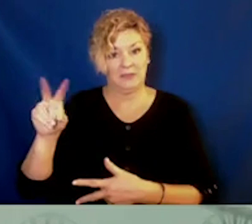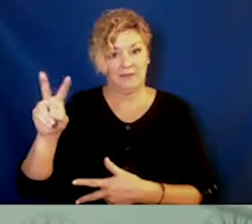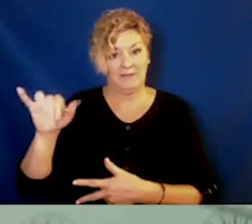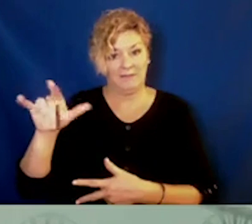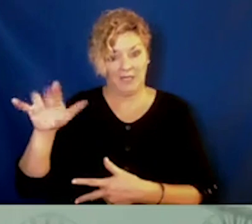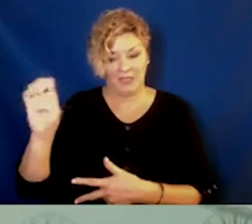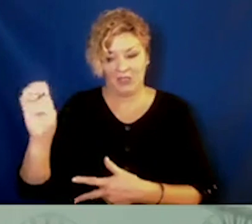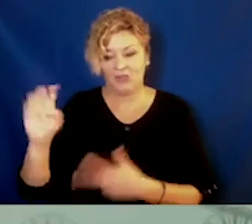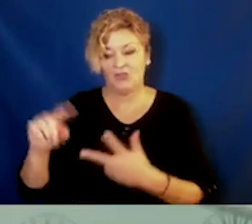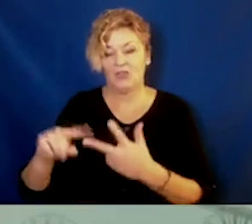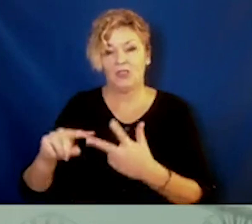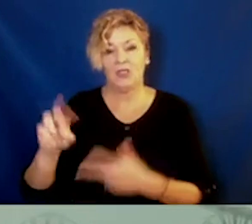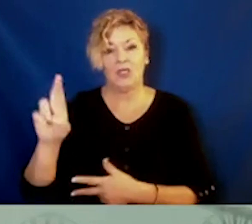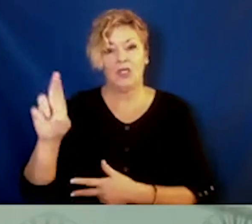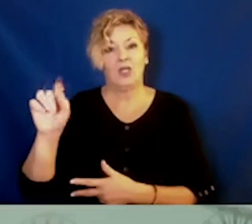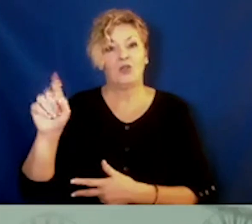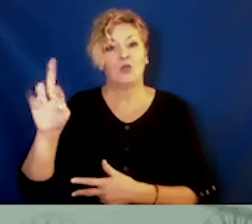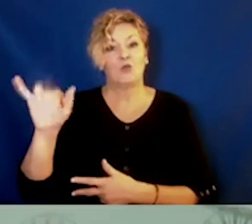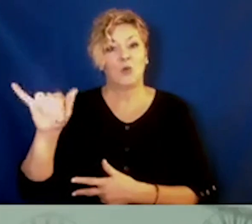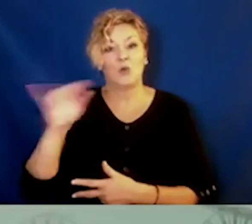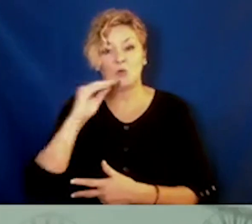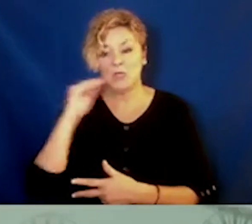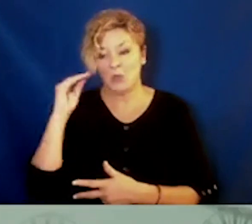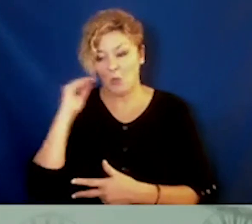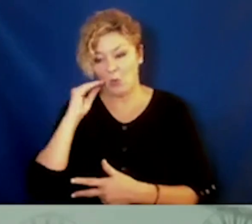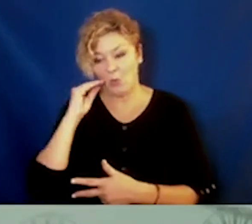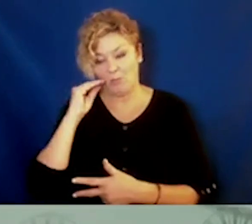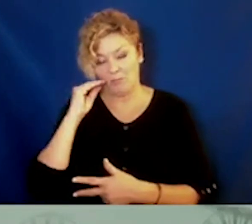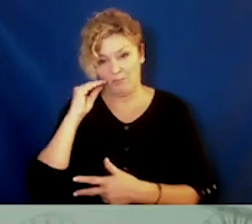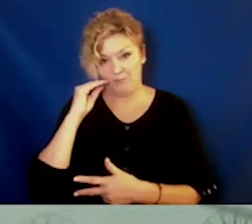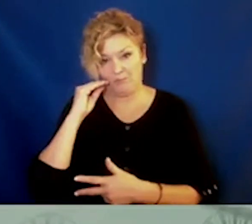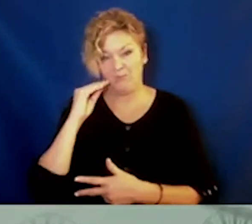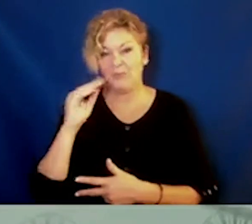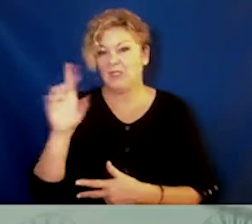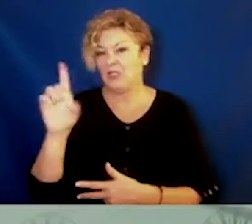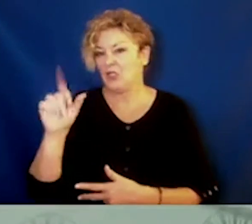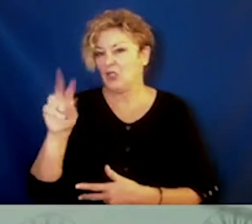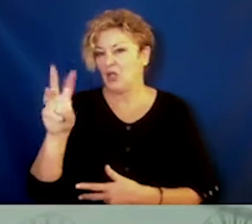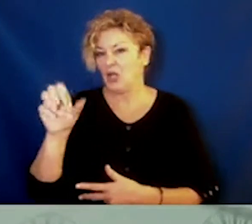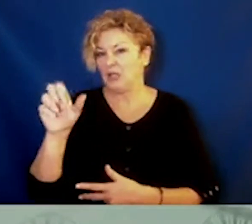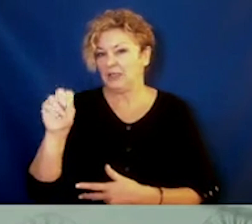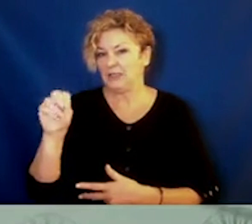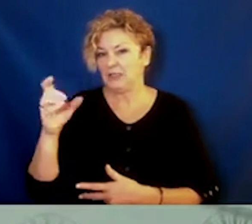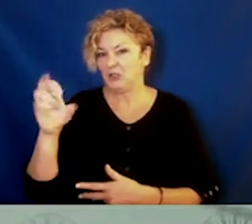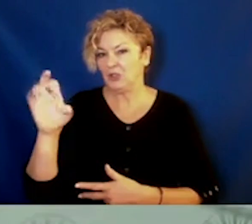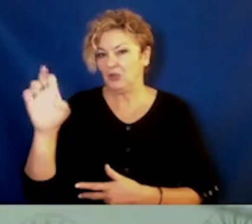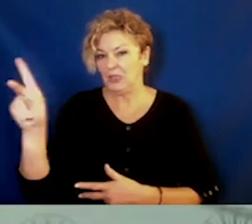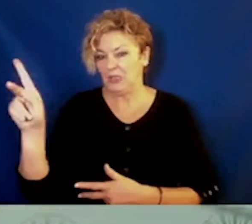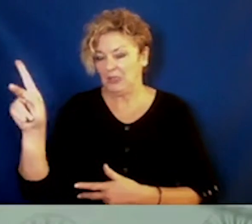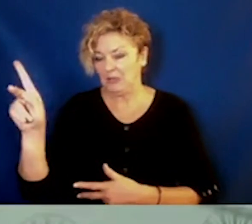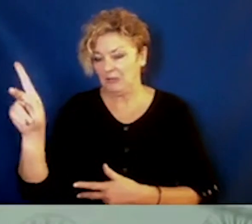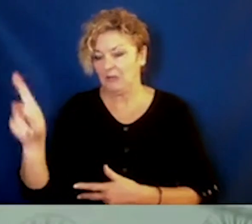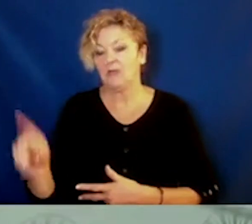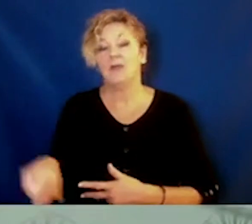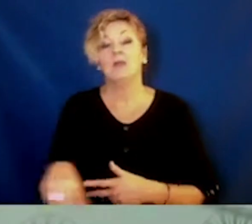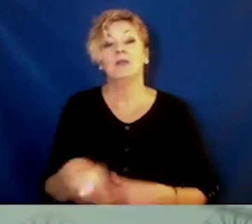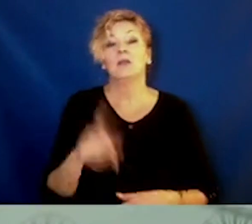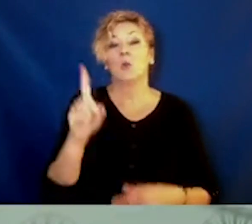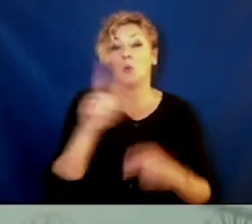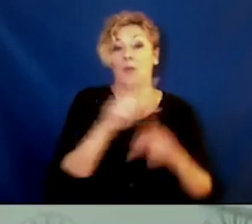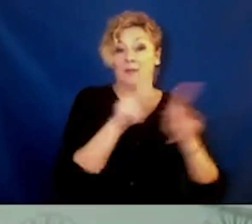1 outbreak, the Bailey House outbreak, was declared over. At this time, we have 28 active outbreaks in the healthcare